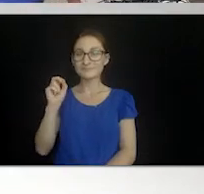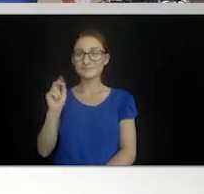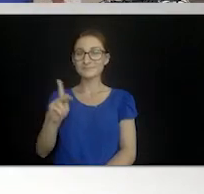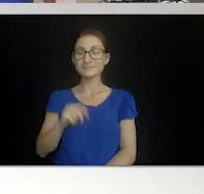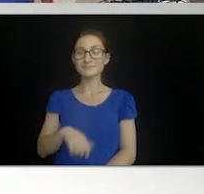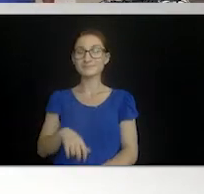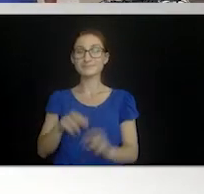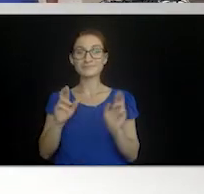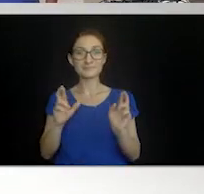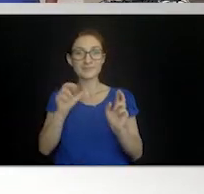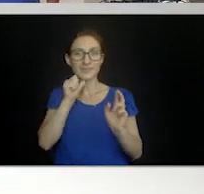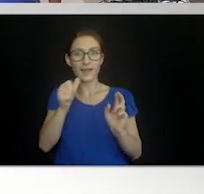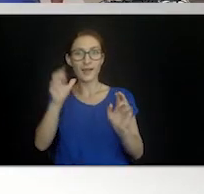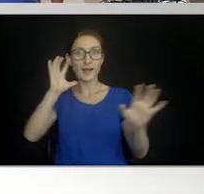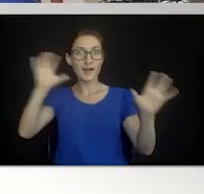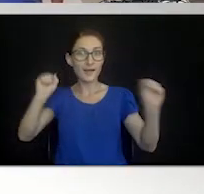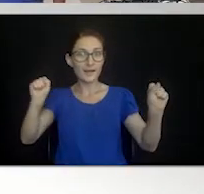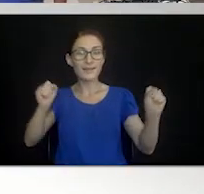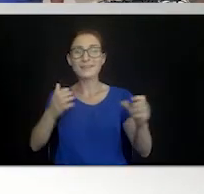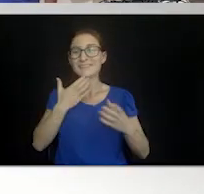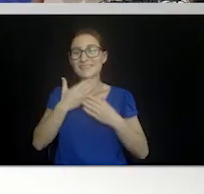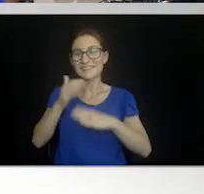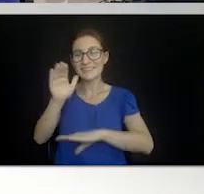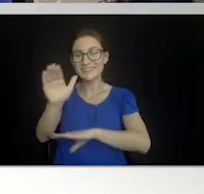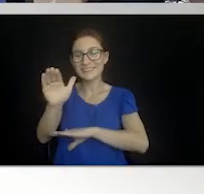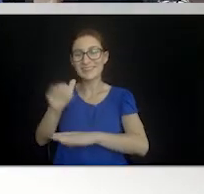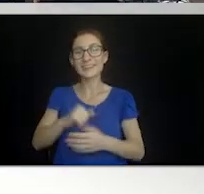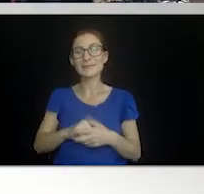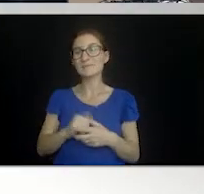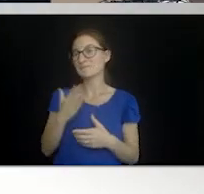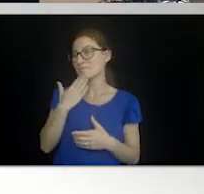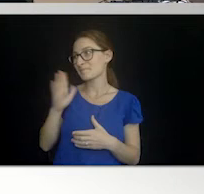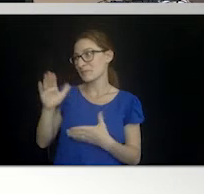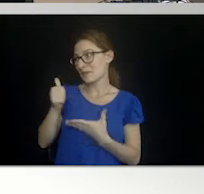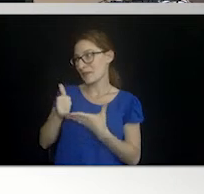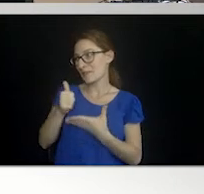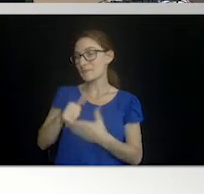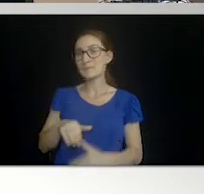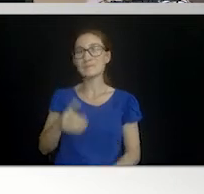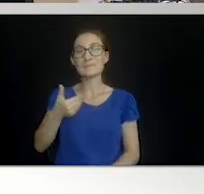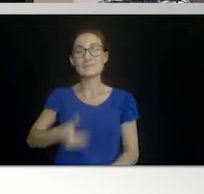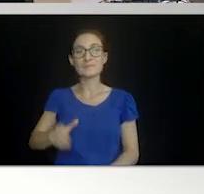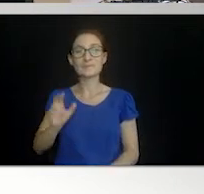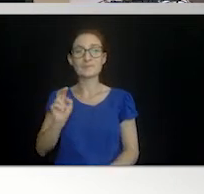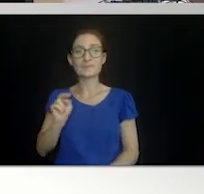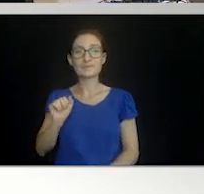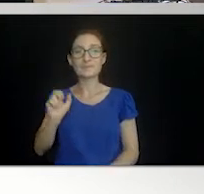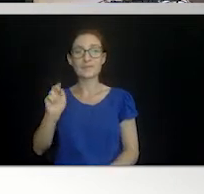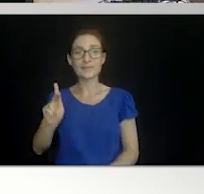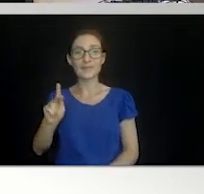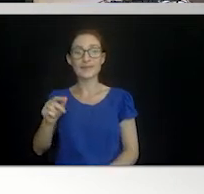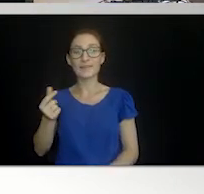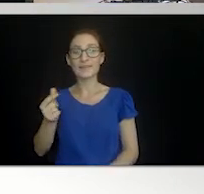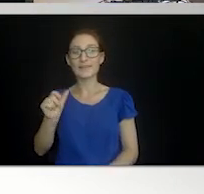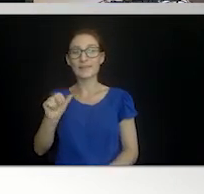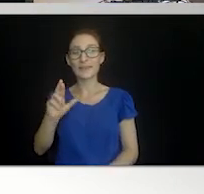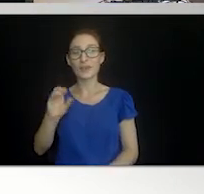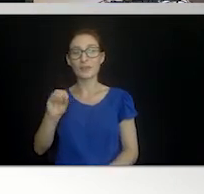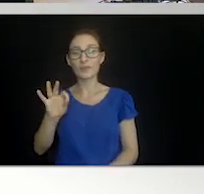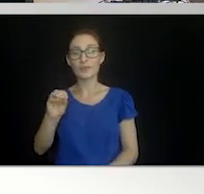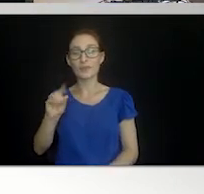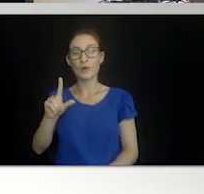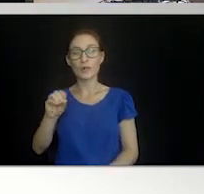Okay. Hope that's not too loud. Good evening, everybody. Thanks for the assistance. So my name is Nick Garofolo.